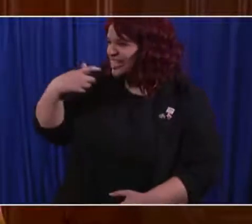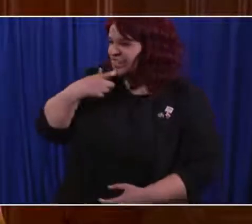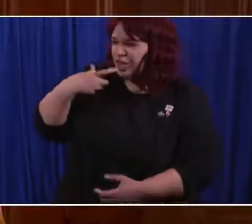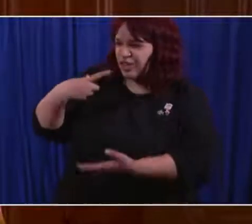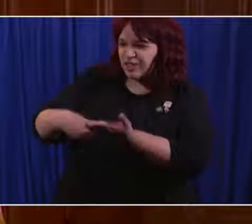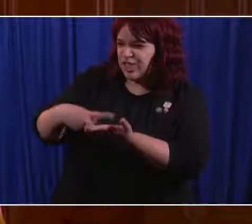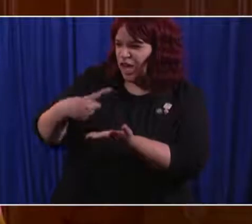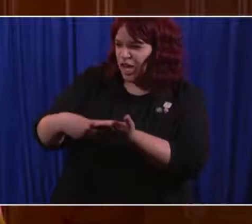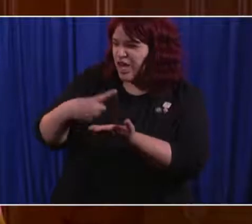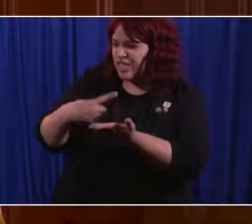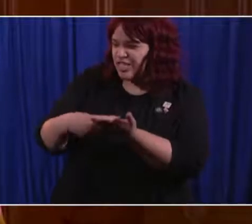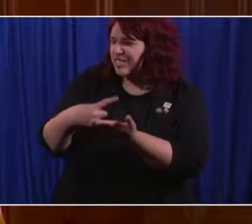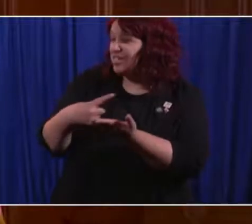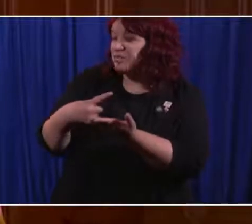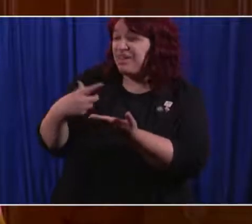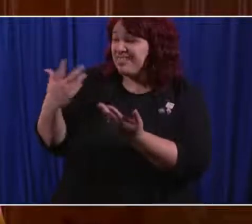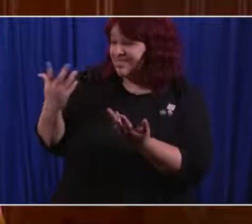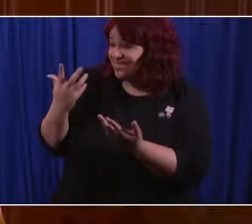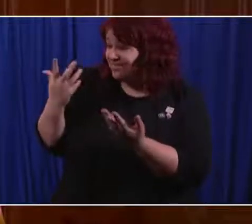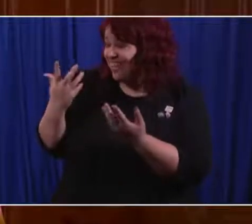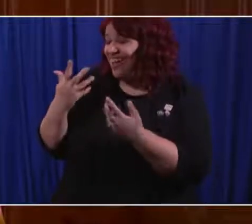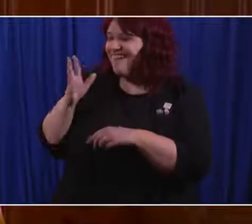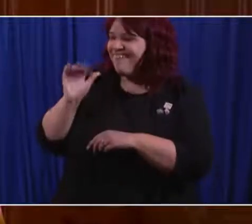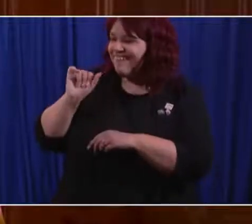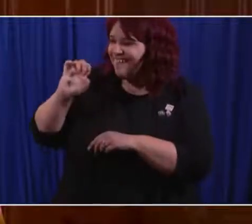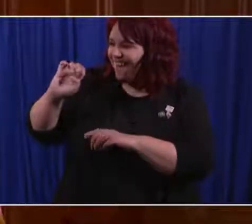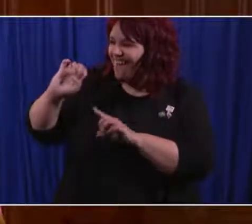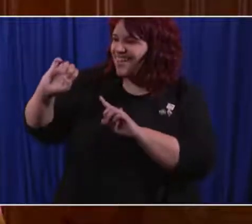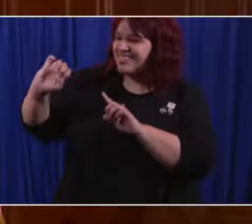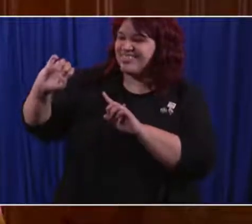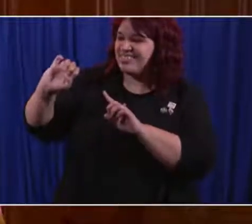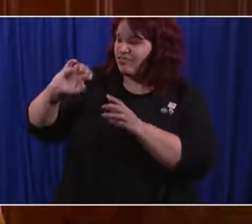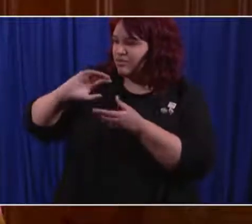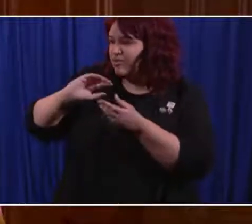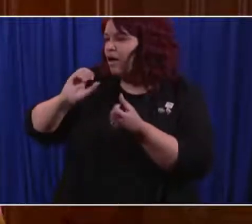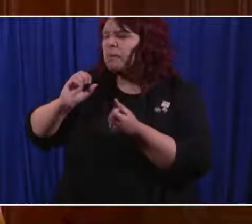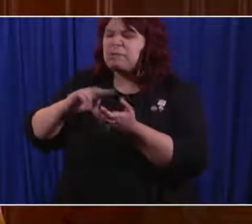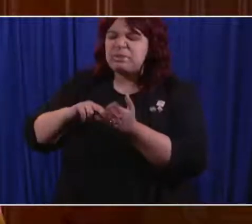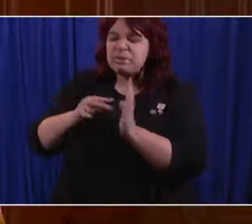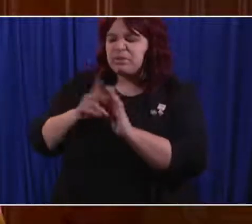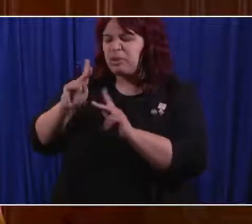the cases kind of leveling off. What we're seeing in the hospitals is